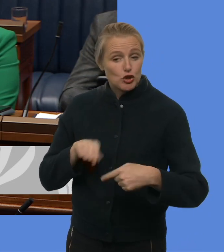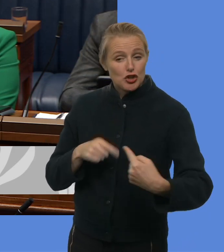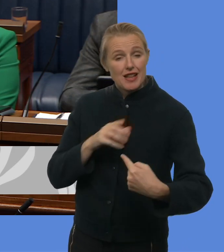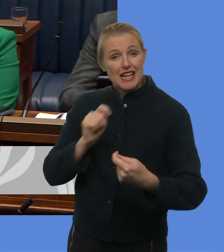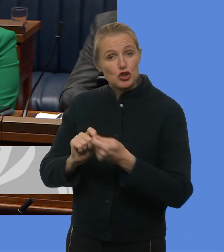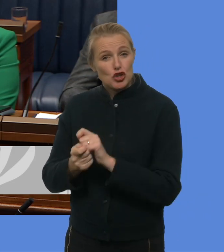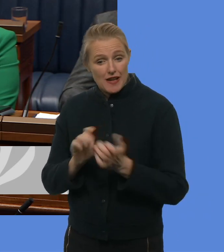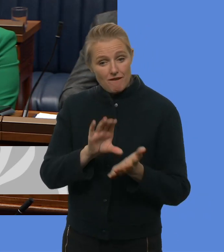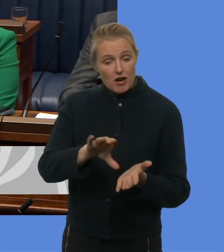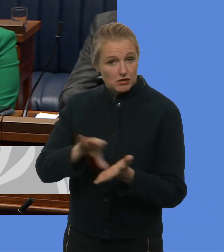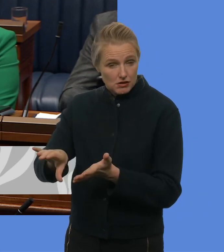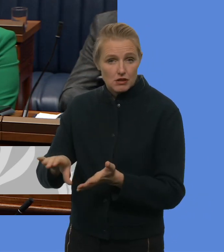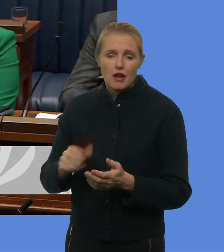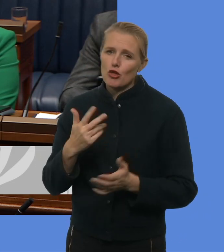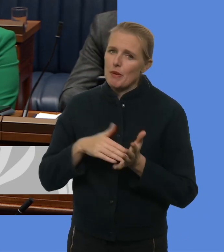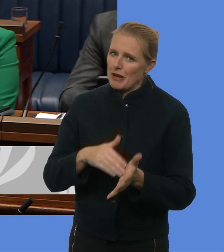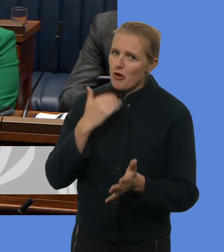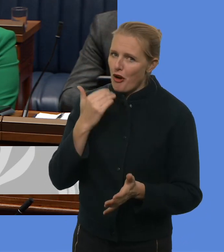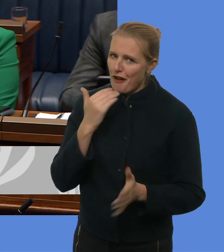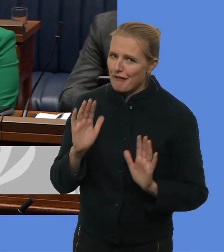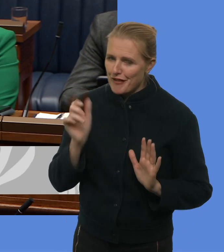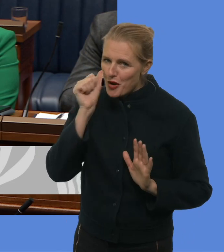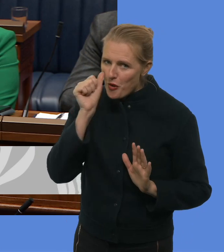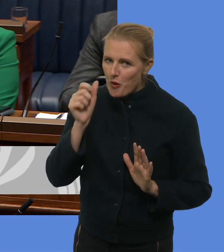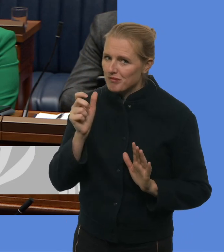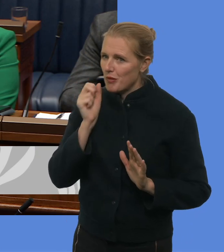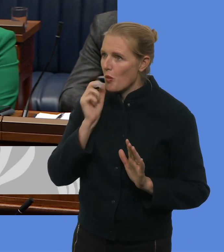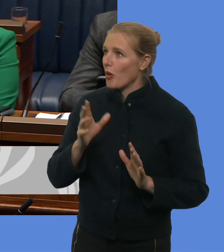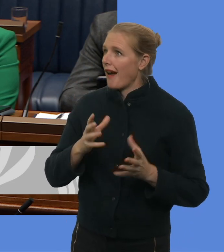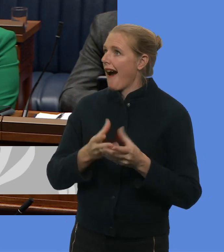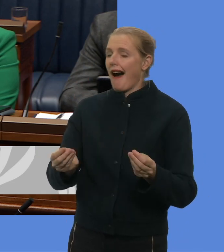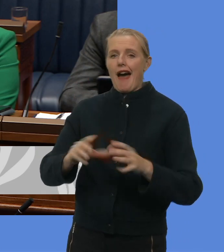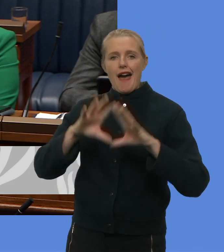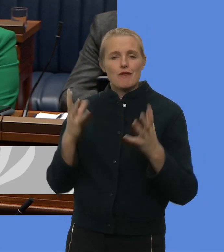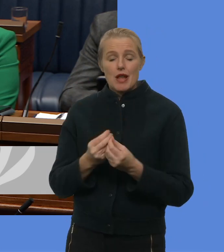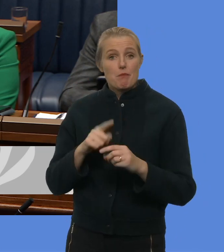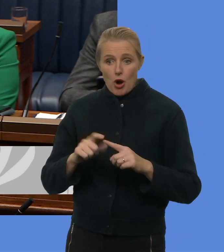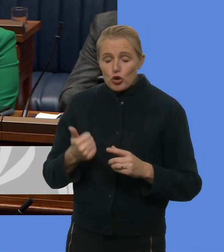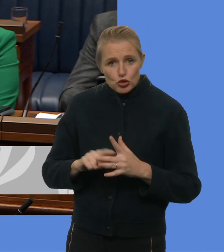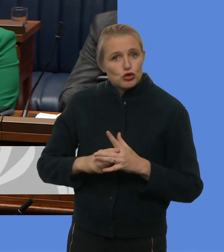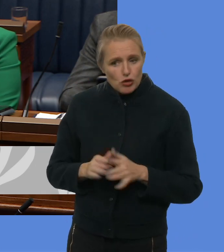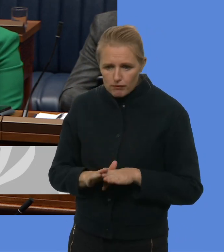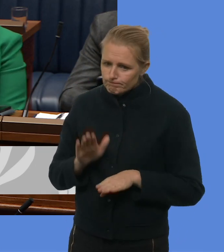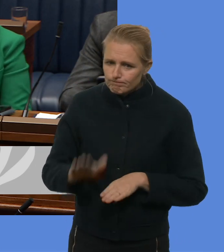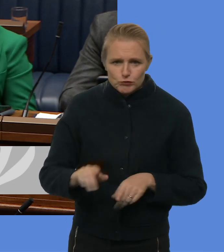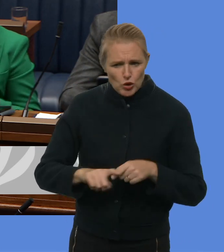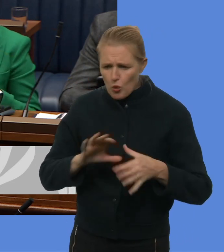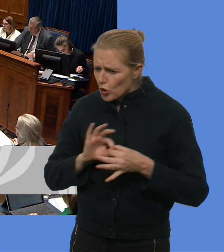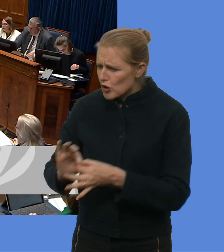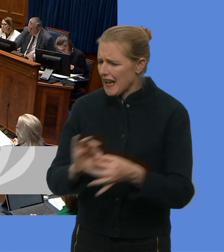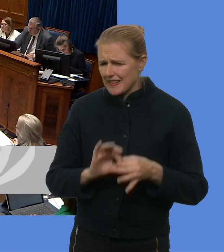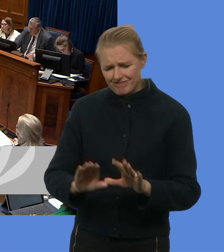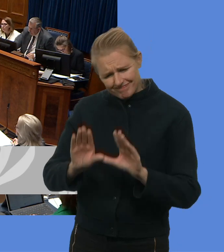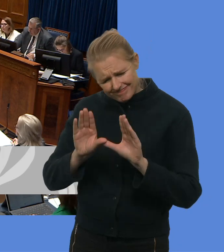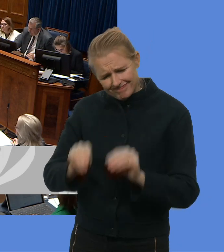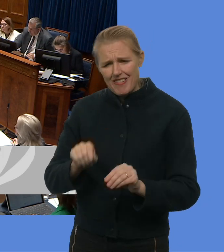not the totality of our aspirations with this. It will not solve all issues, but we believe that this is a very valuable start to really working together to tackle the